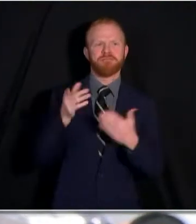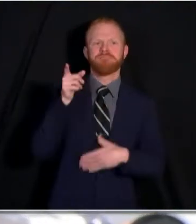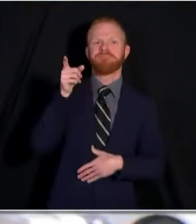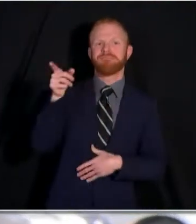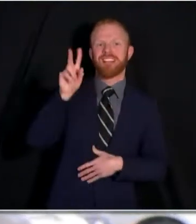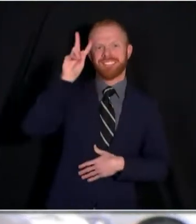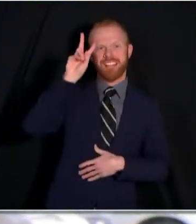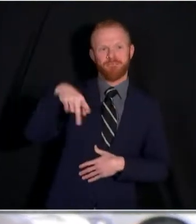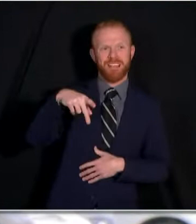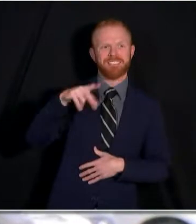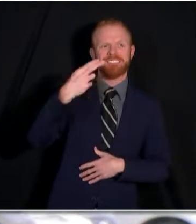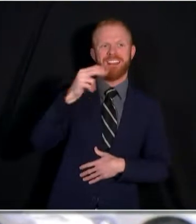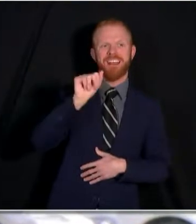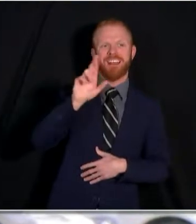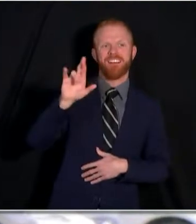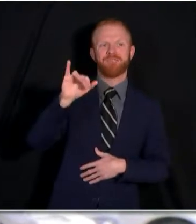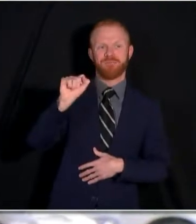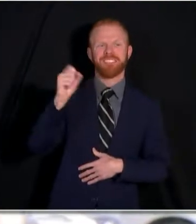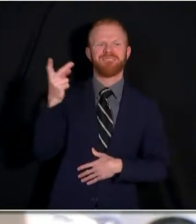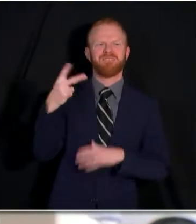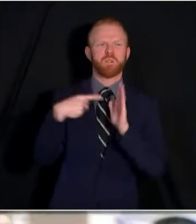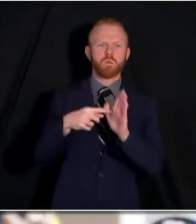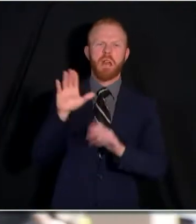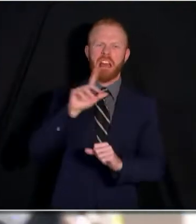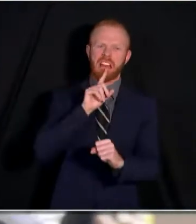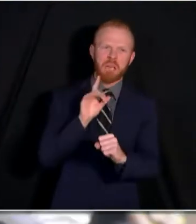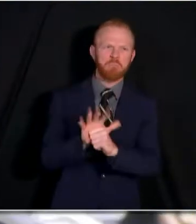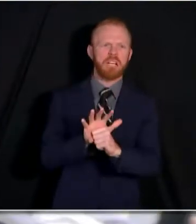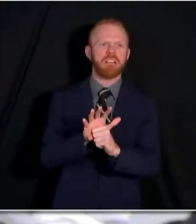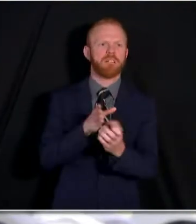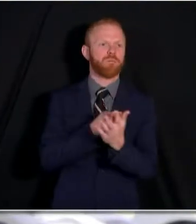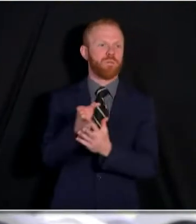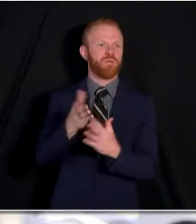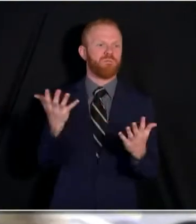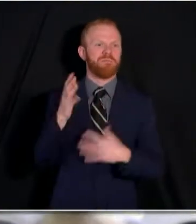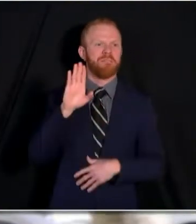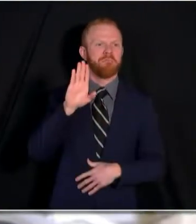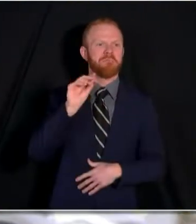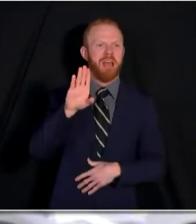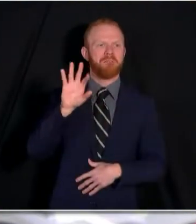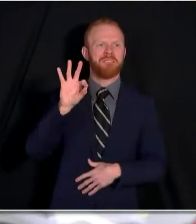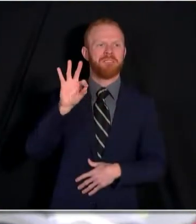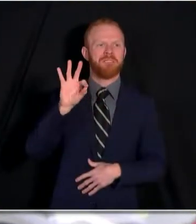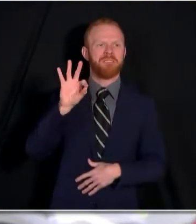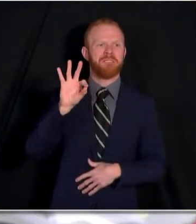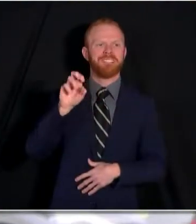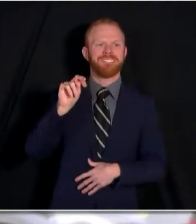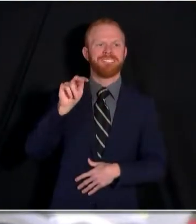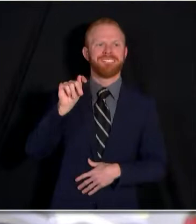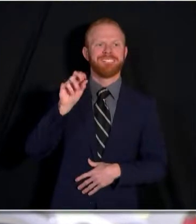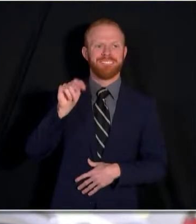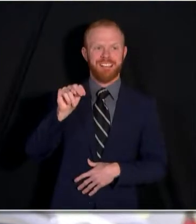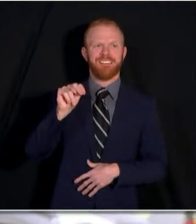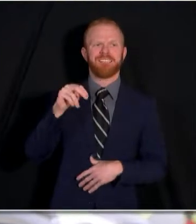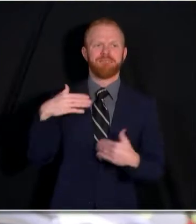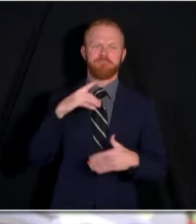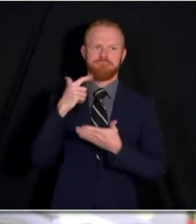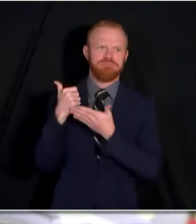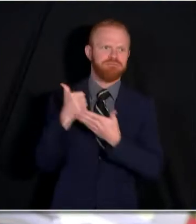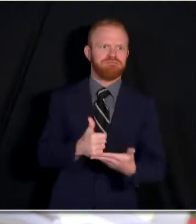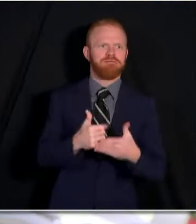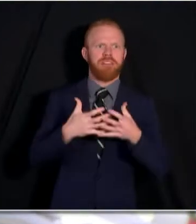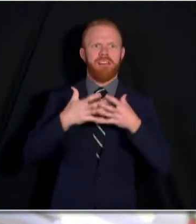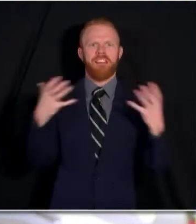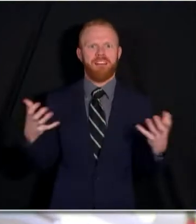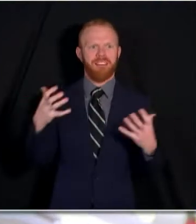their commitment, and through Bob Fenton, a great friend of the Western United States, a Californian, and somebody who is